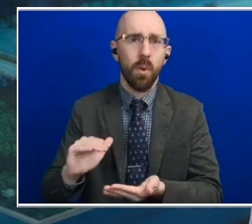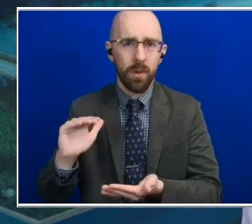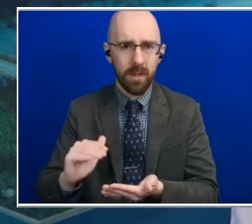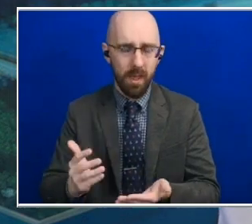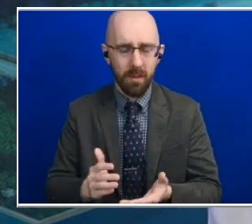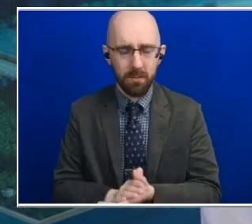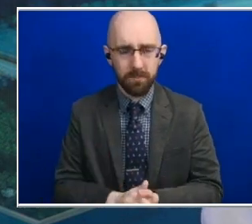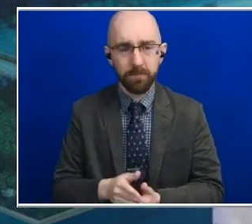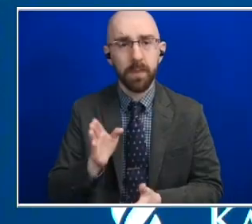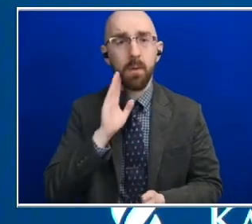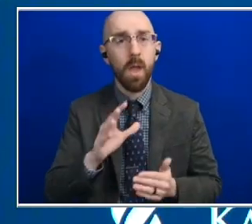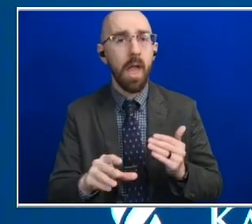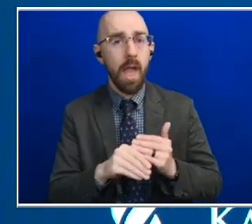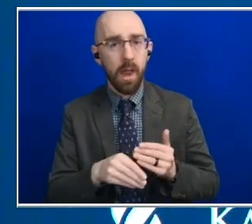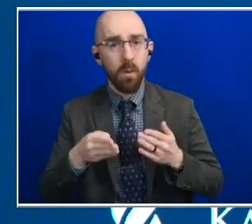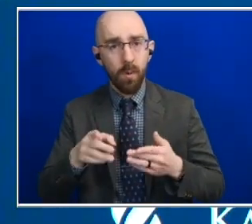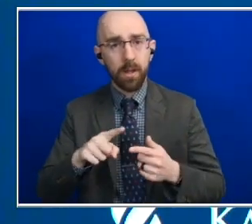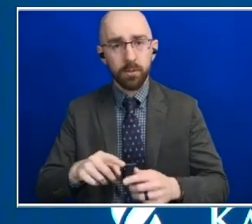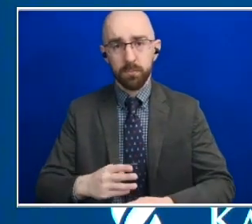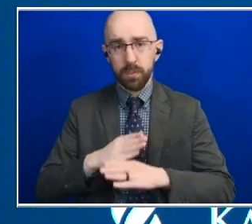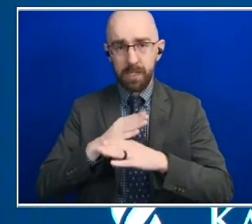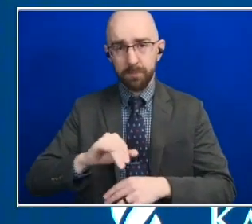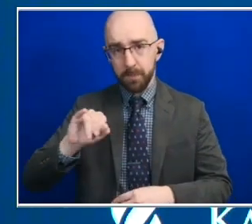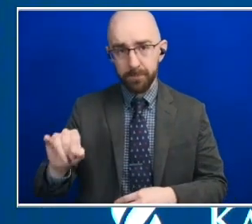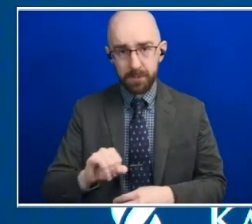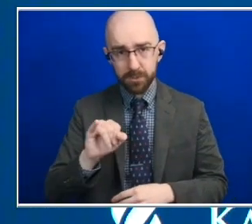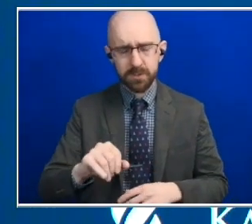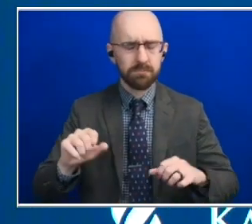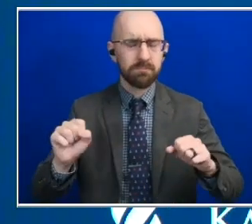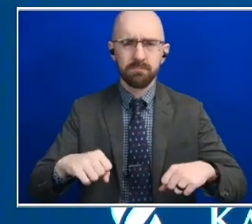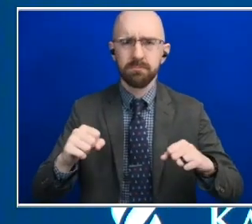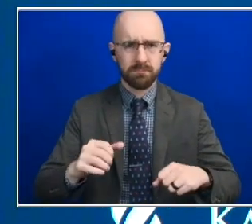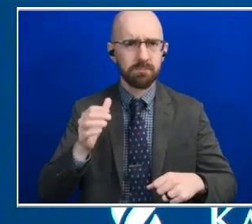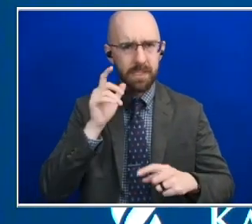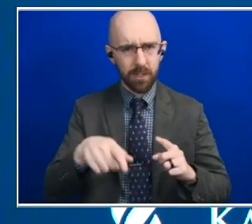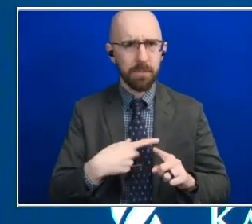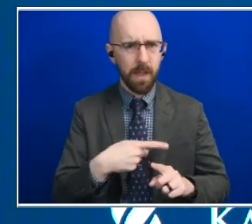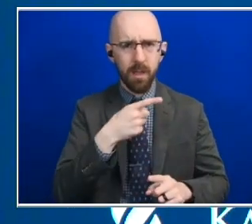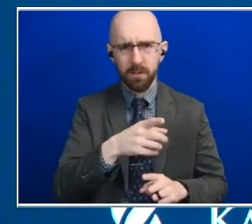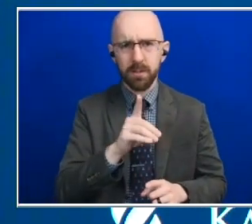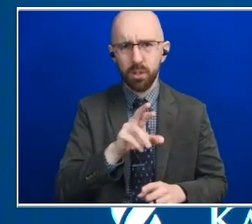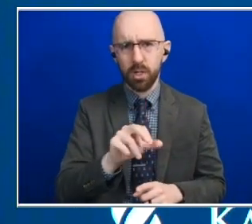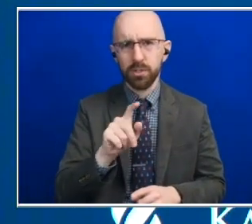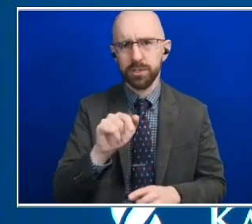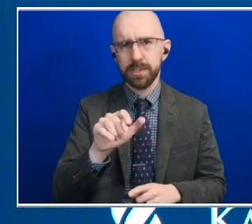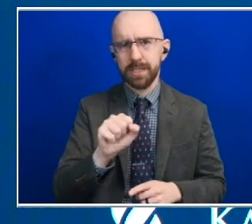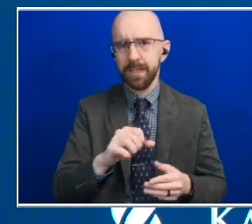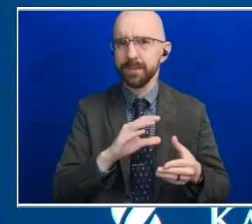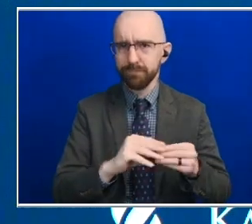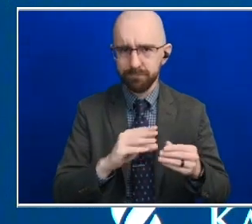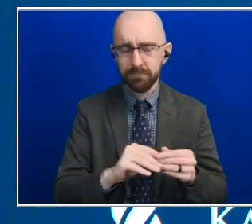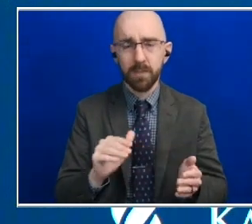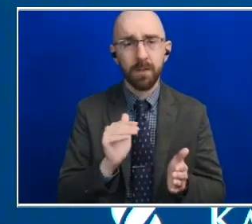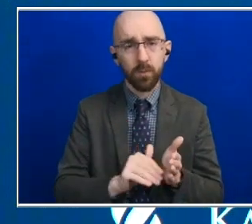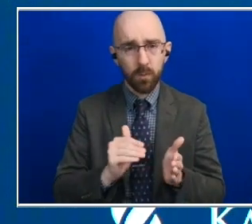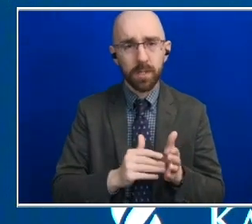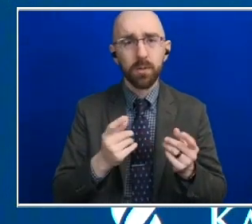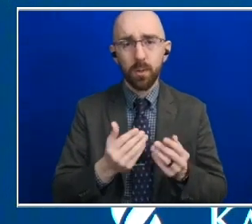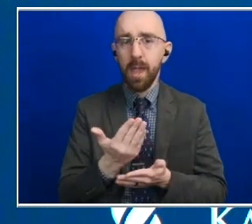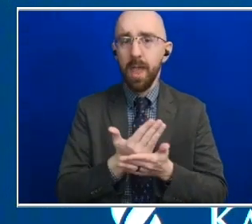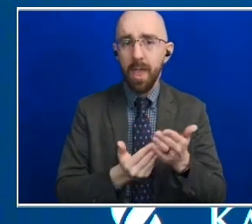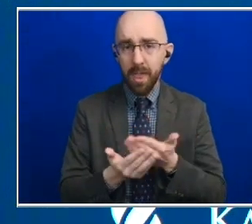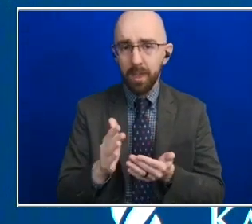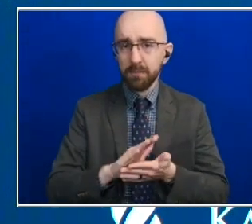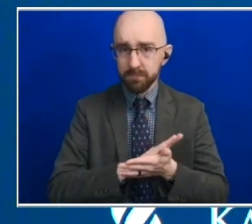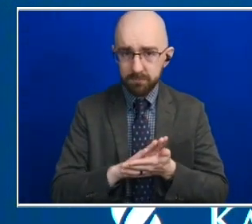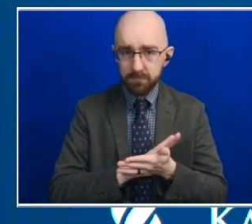there a way to protect from infection? Absolutely. You hear Dr. Stites talk about it all the time. If you can frequently do adequate hand hygiene,